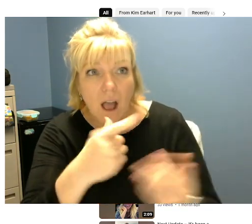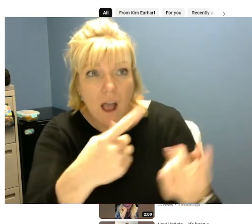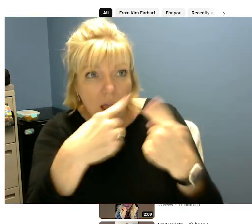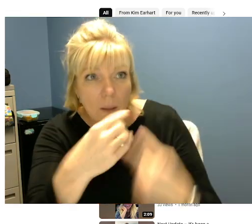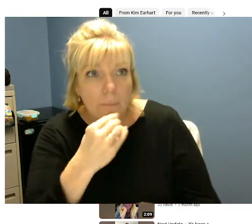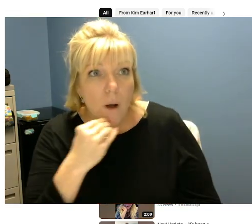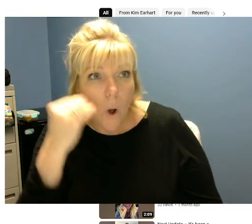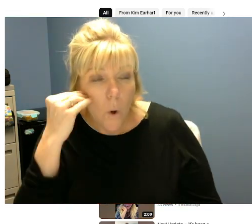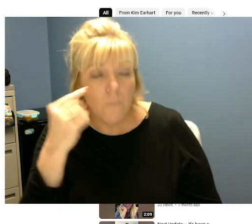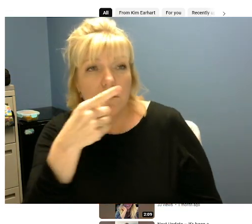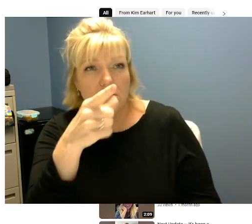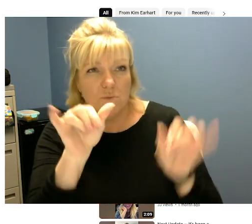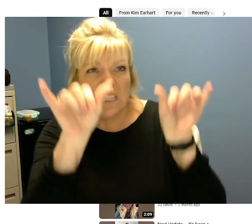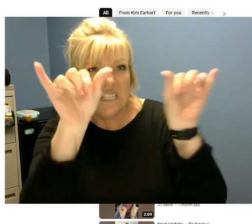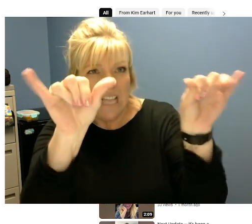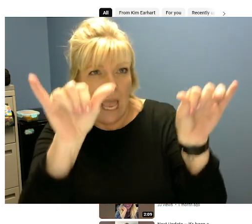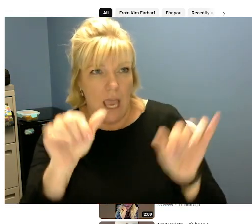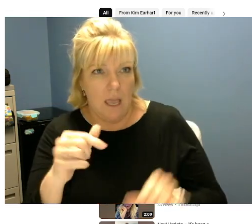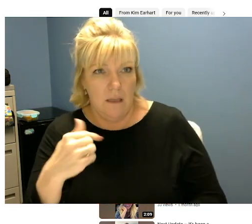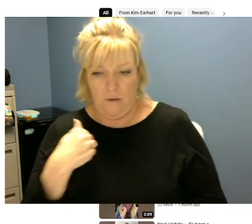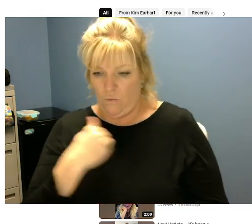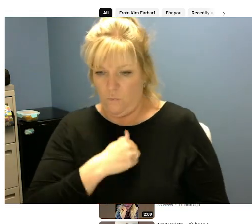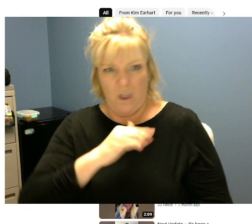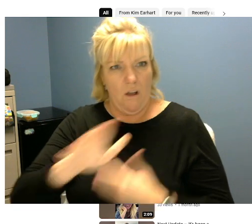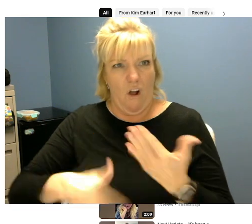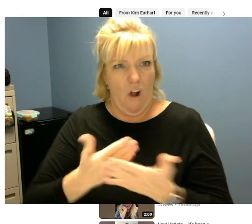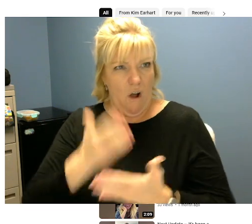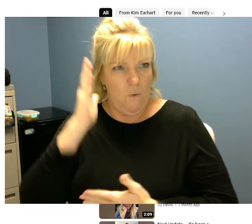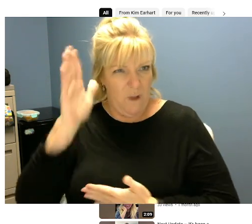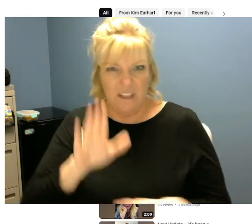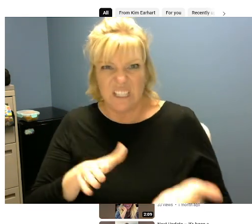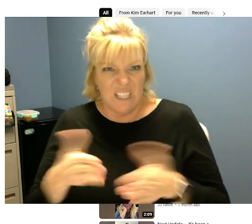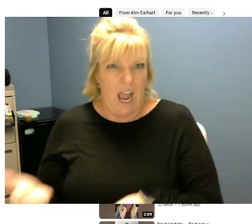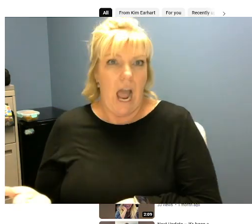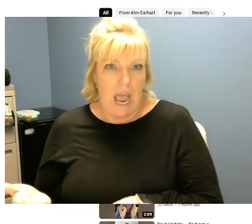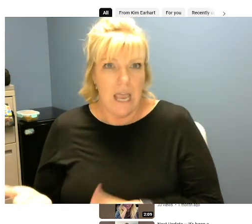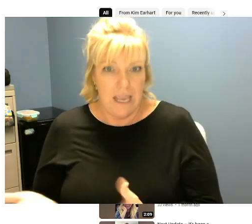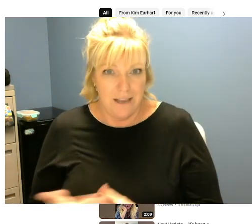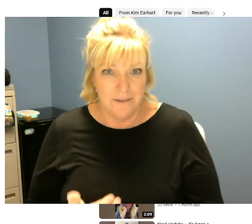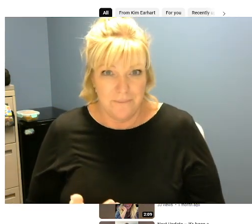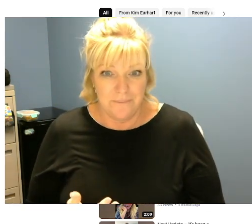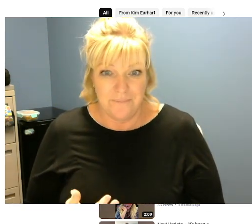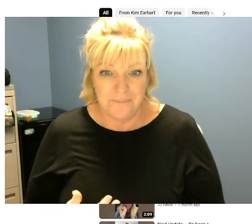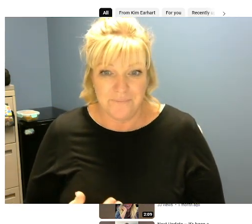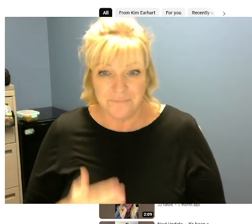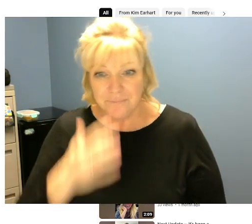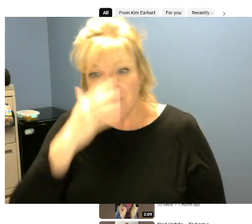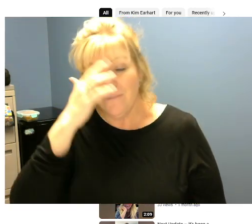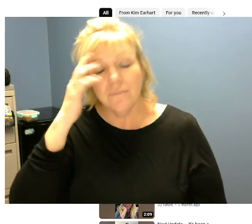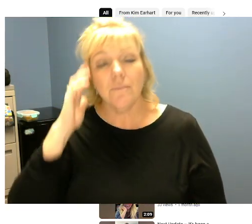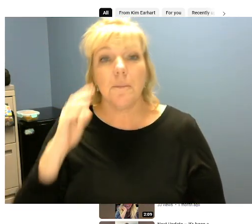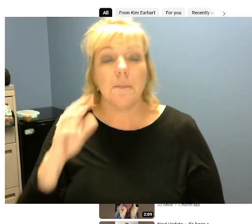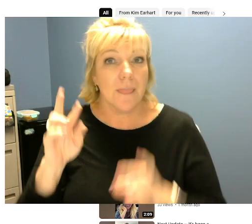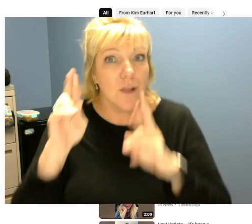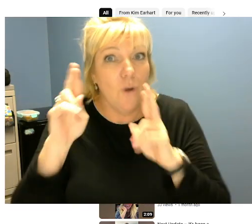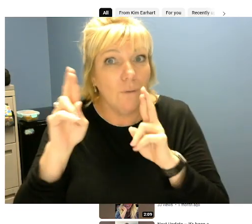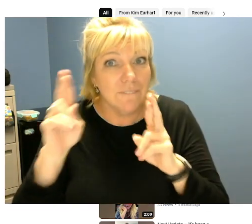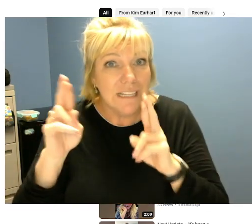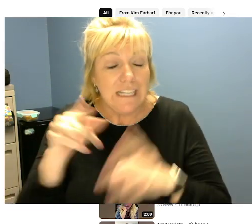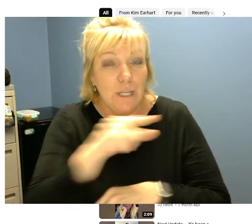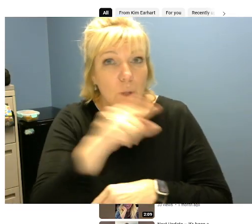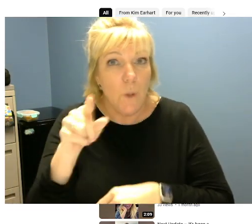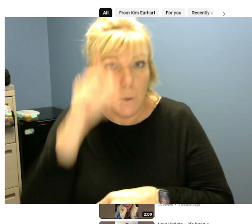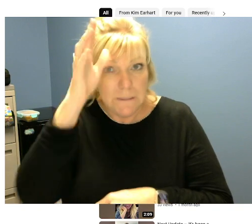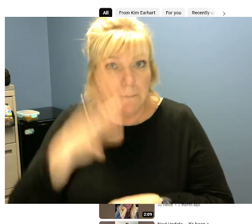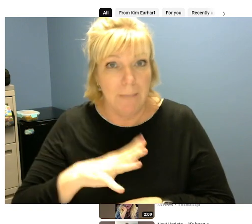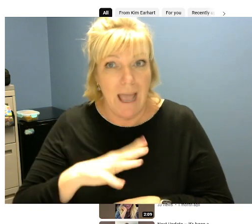come home because we're all going to be dead. So hopefully, if you are serving in a war and you get a